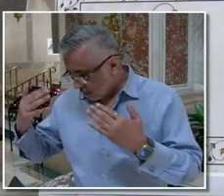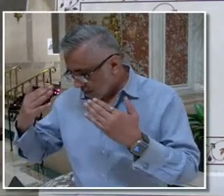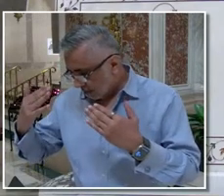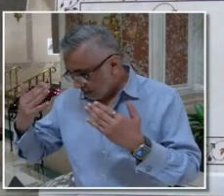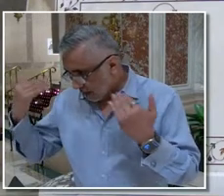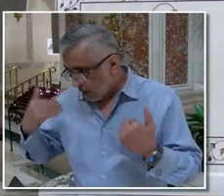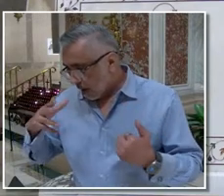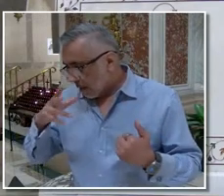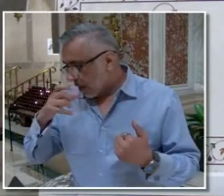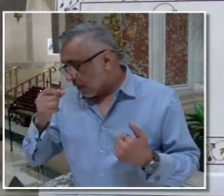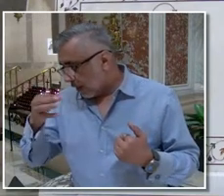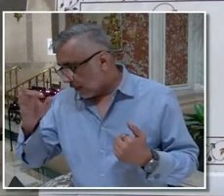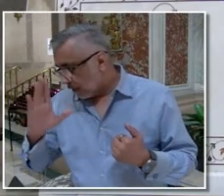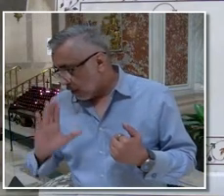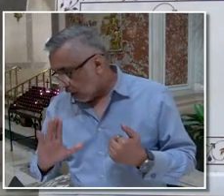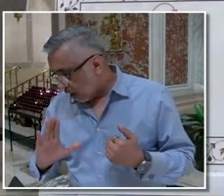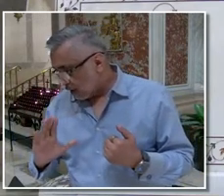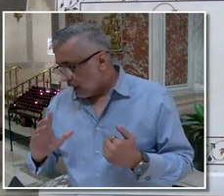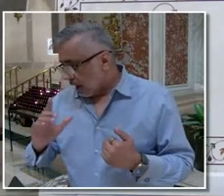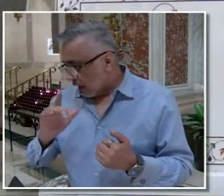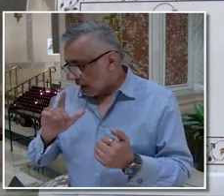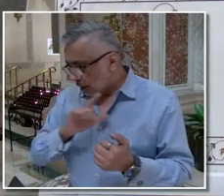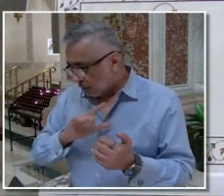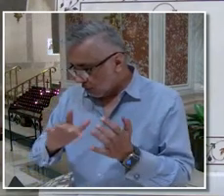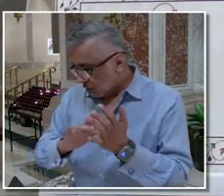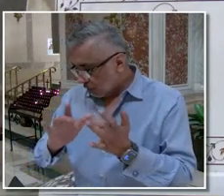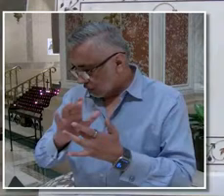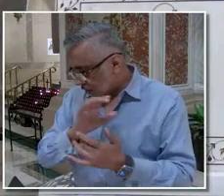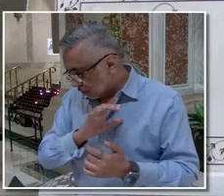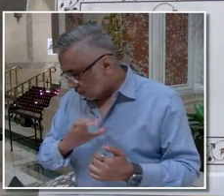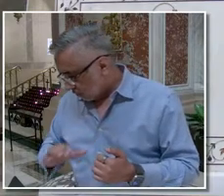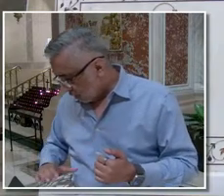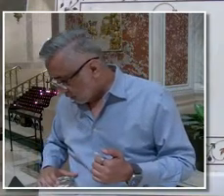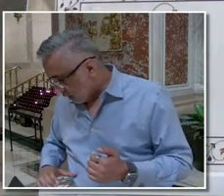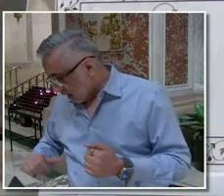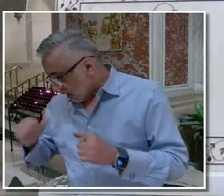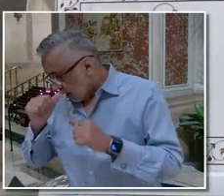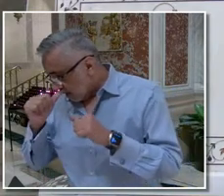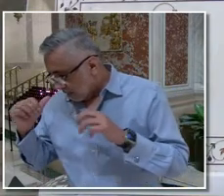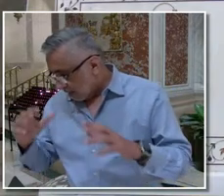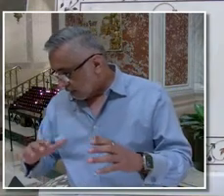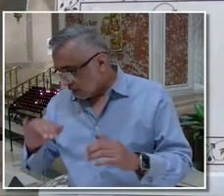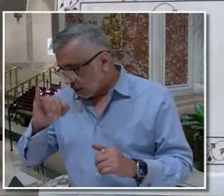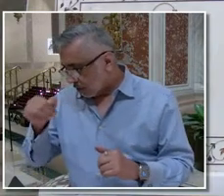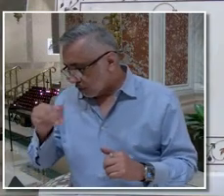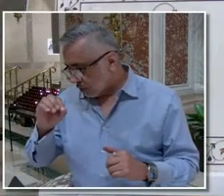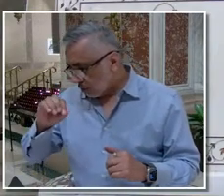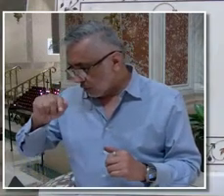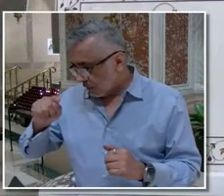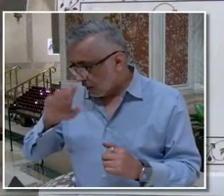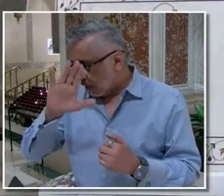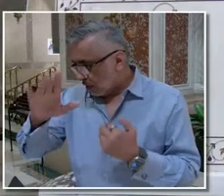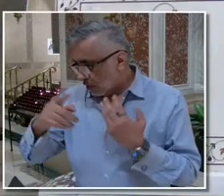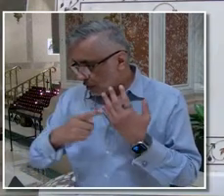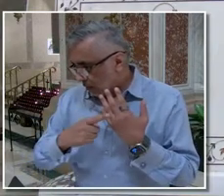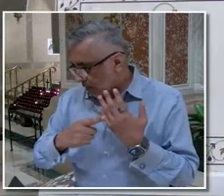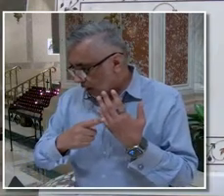of God and Lord Jesus Christ, and Blessed Joseph, her spouse,